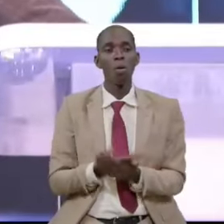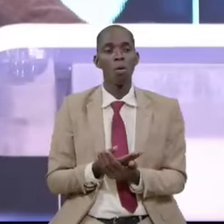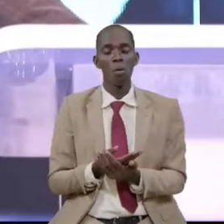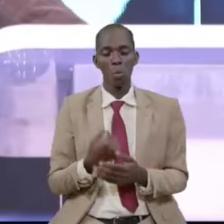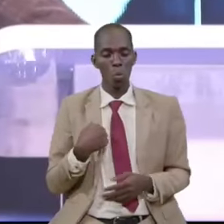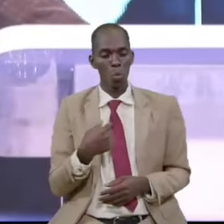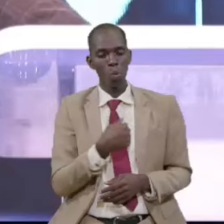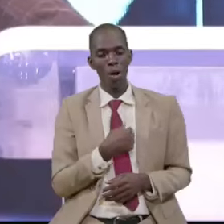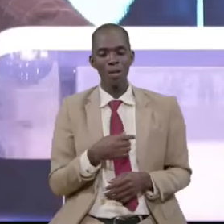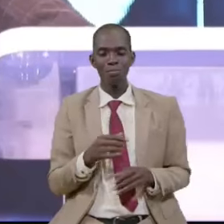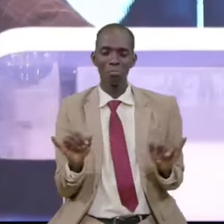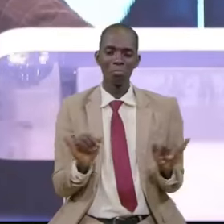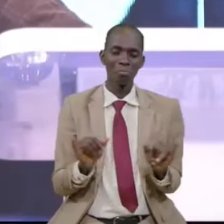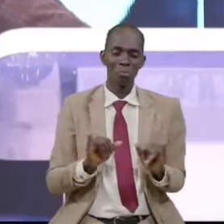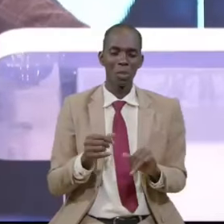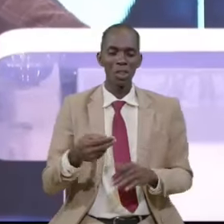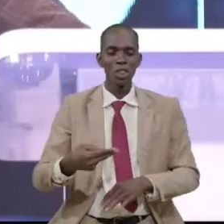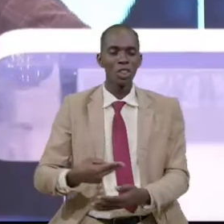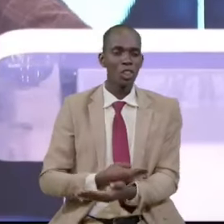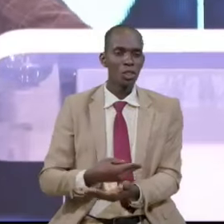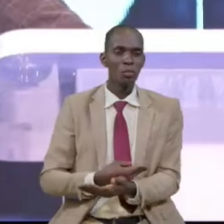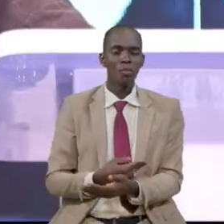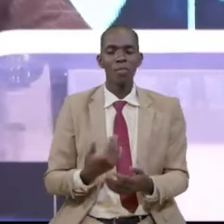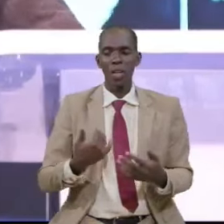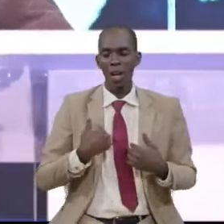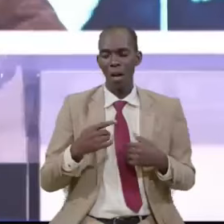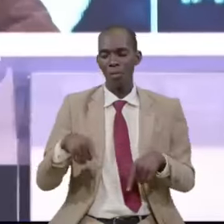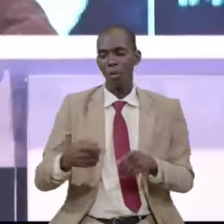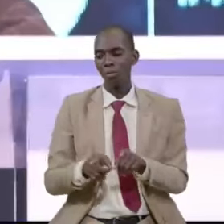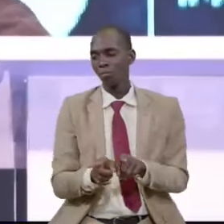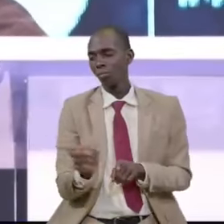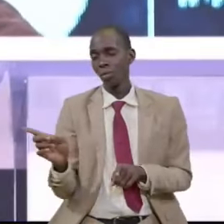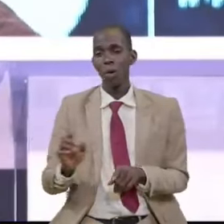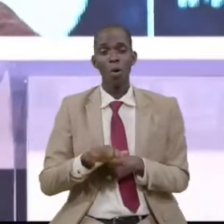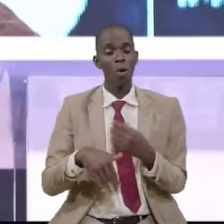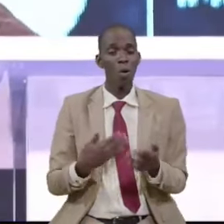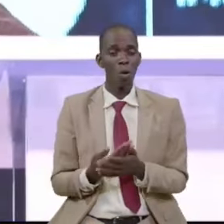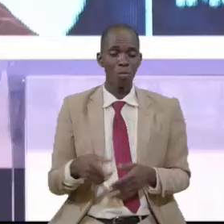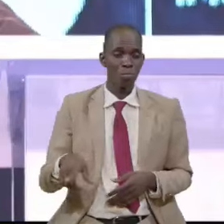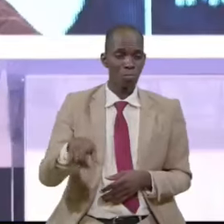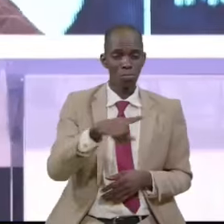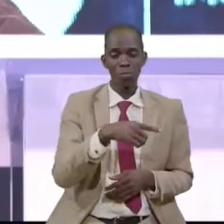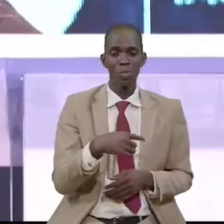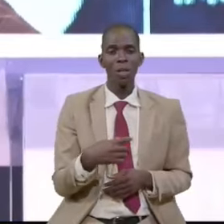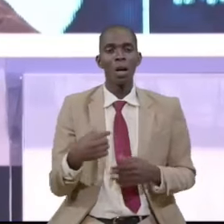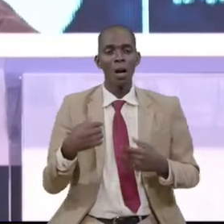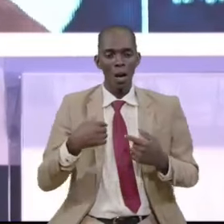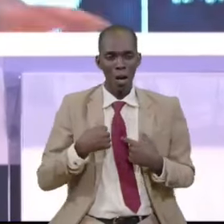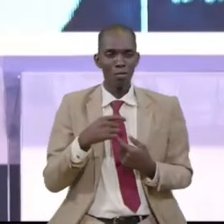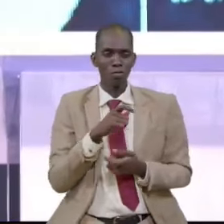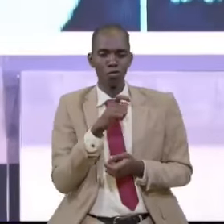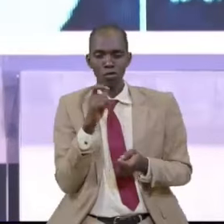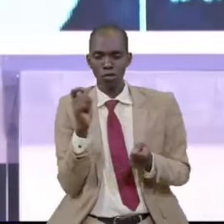have gone astray. We have turned everyone his own